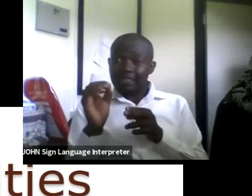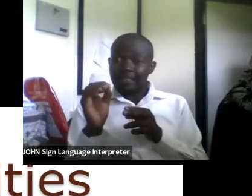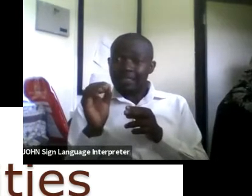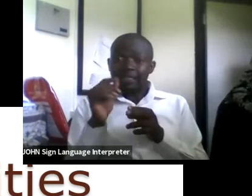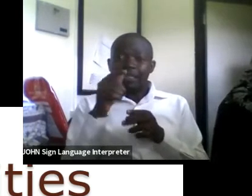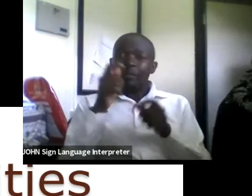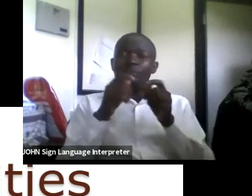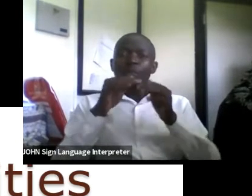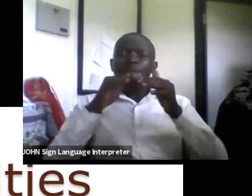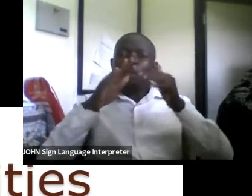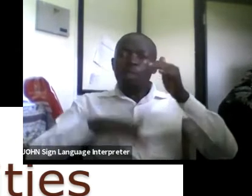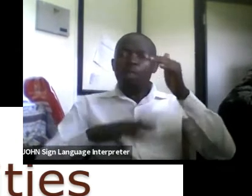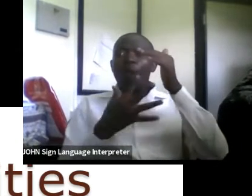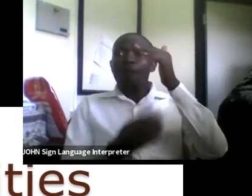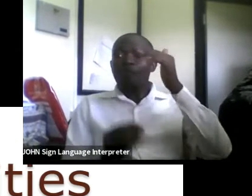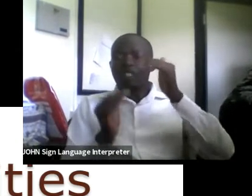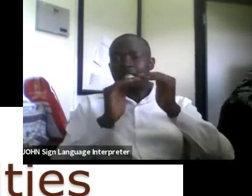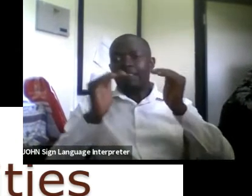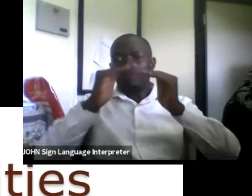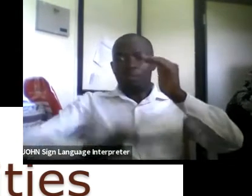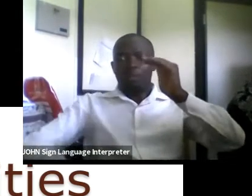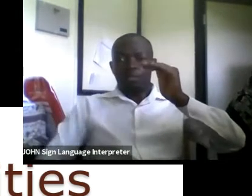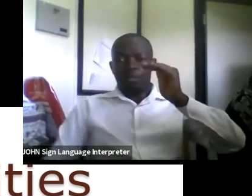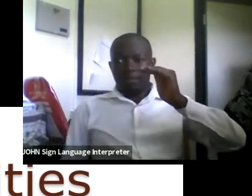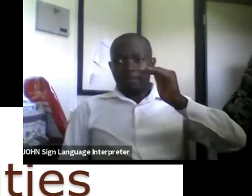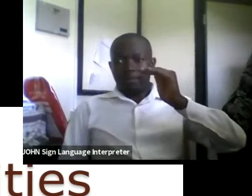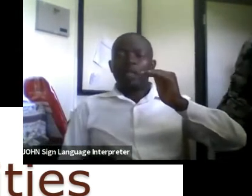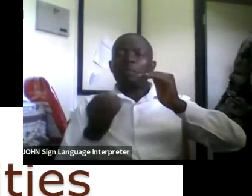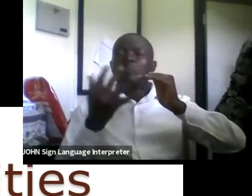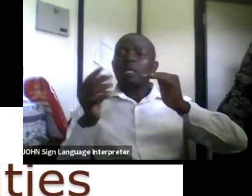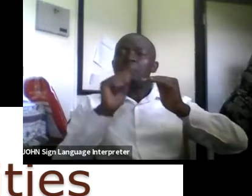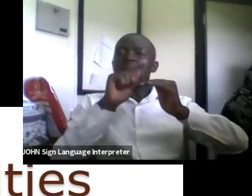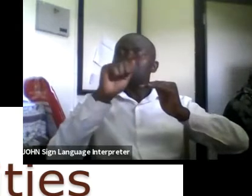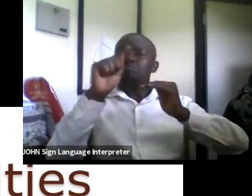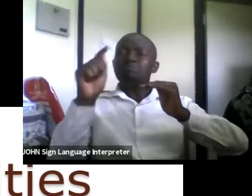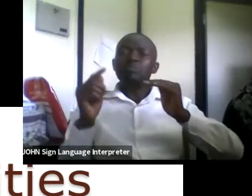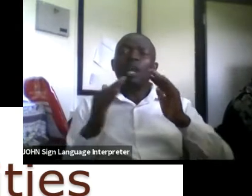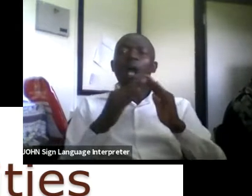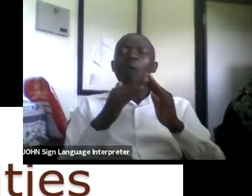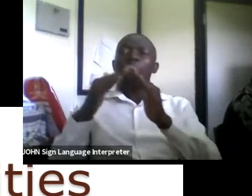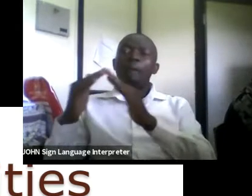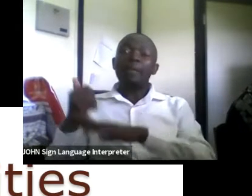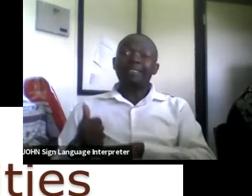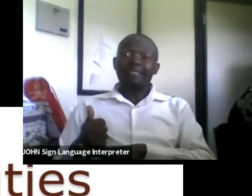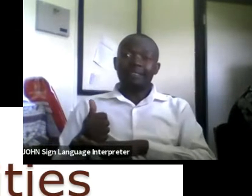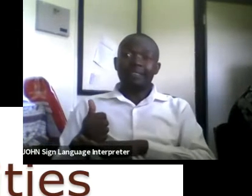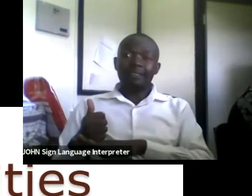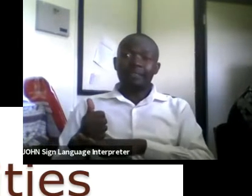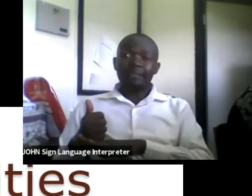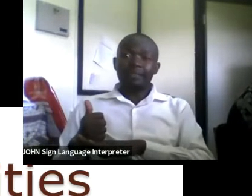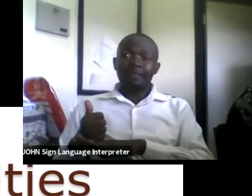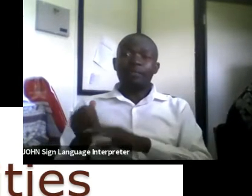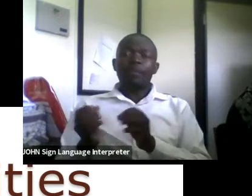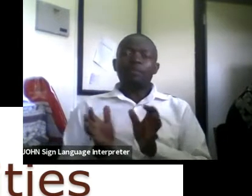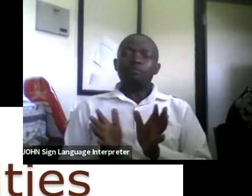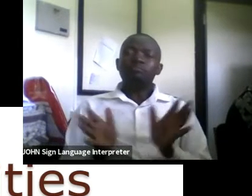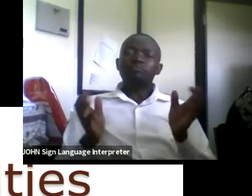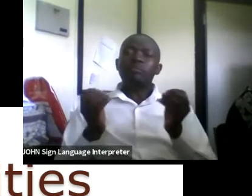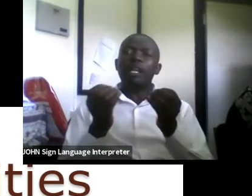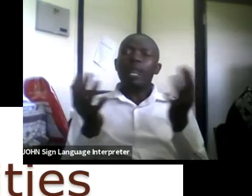the poverty line. Many of them are homeless, and a large number of them are also